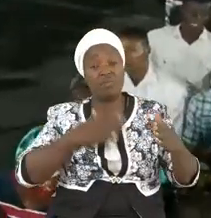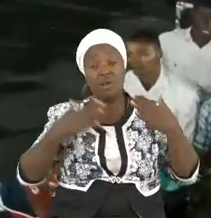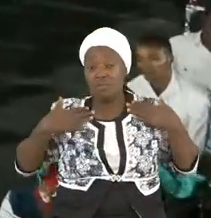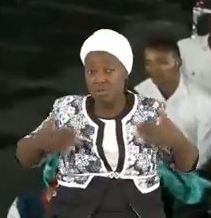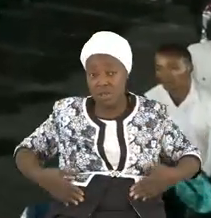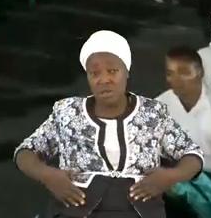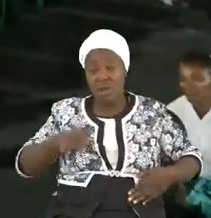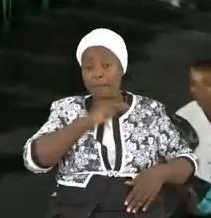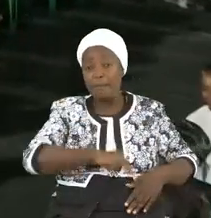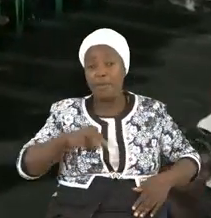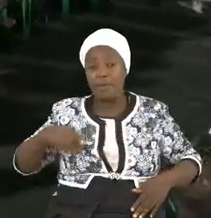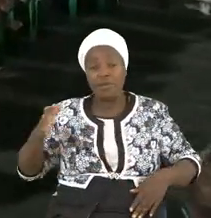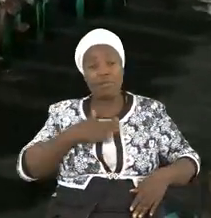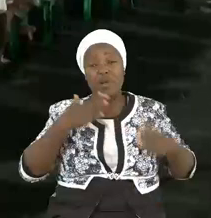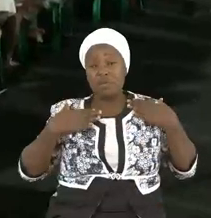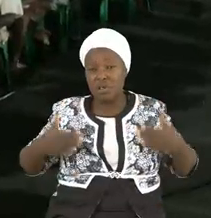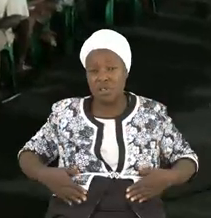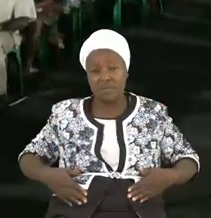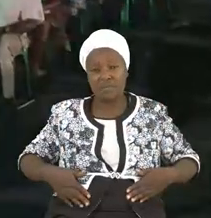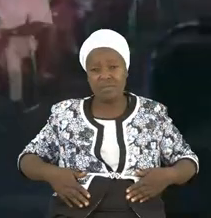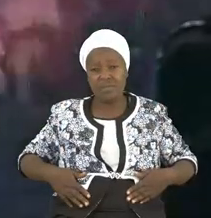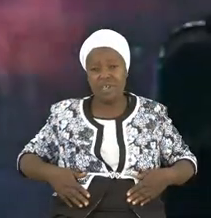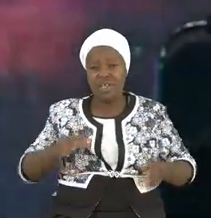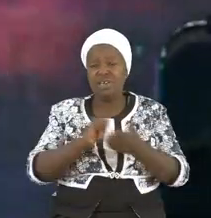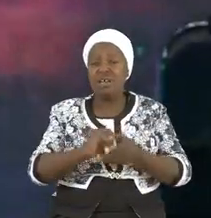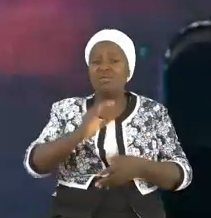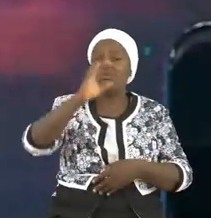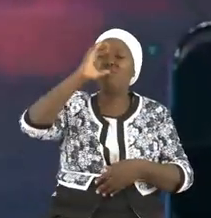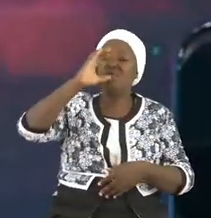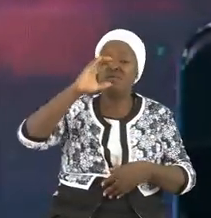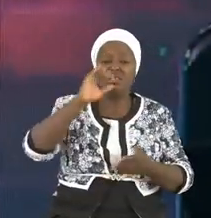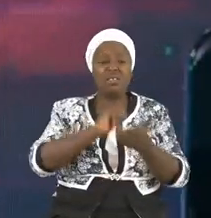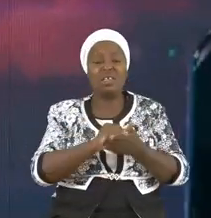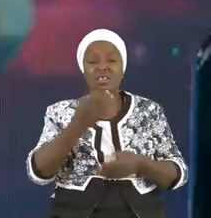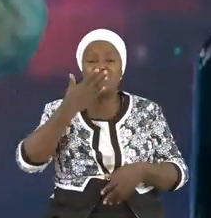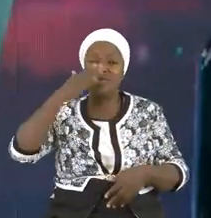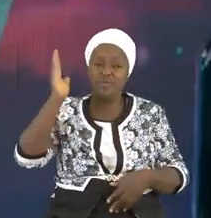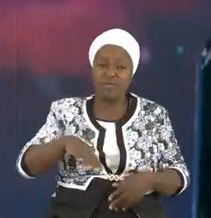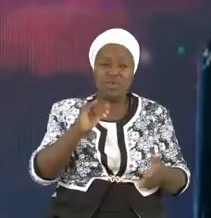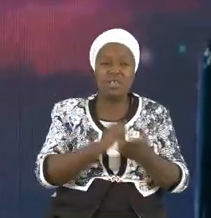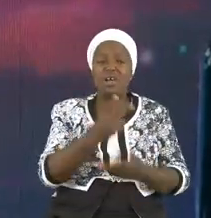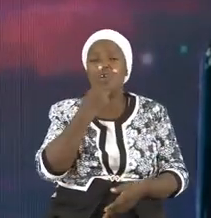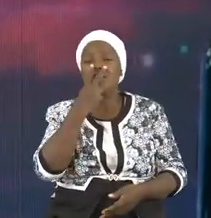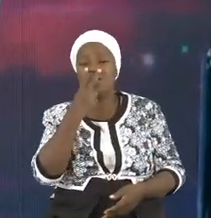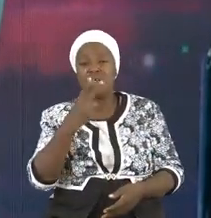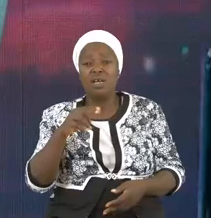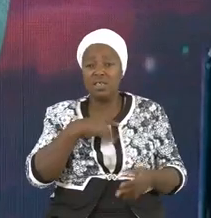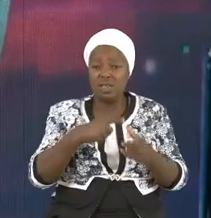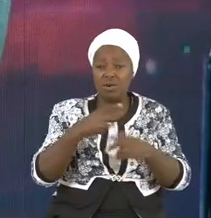that alcohol, that evil, that substance, that drug, even the bad